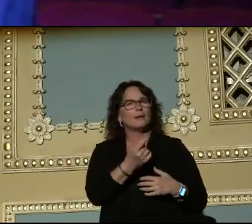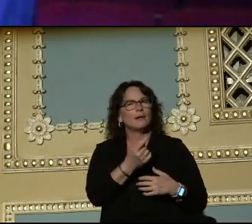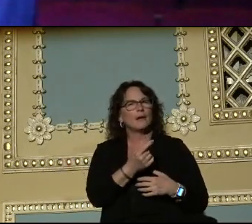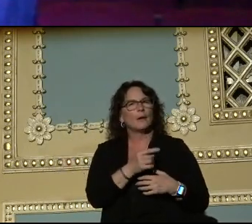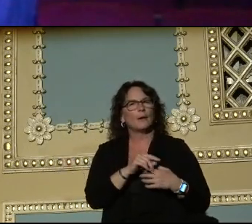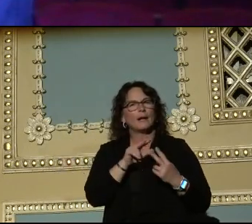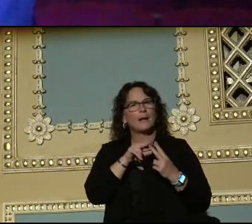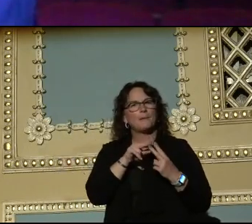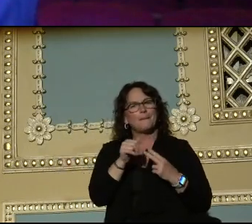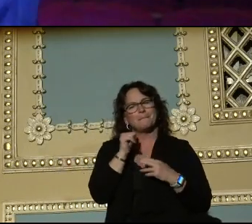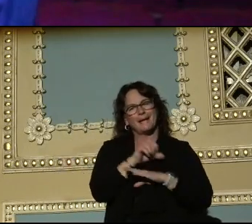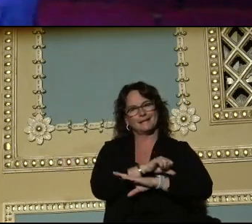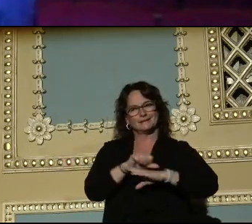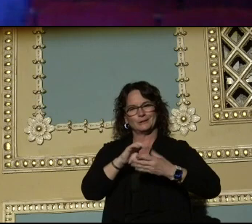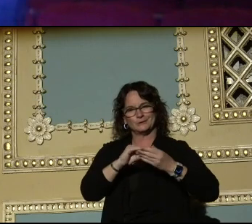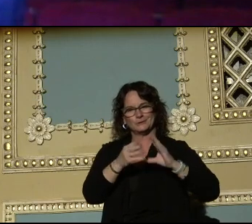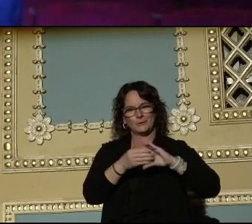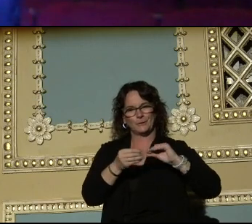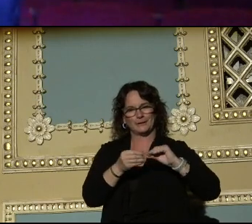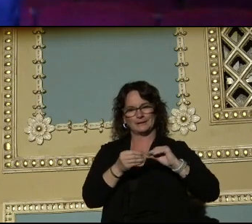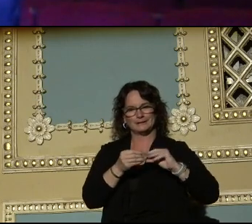stories about the George Maurer Group